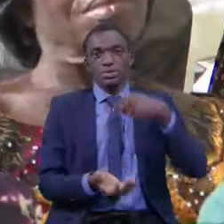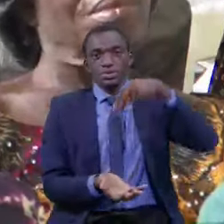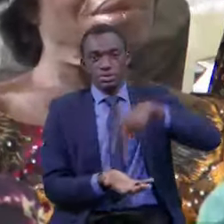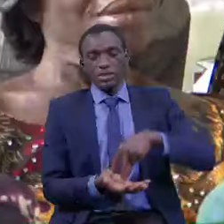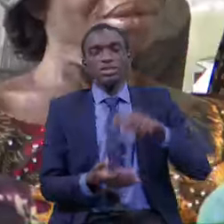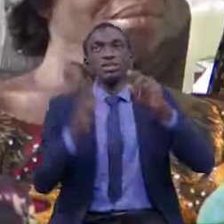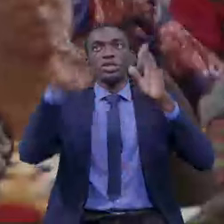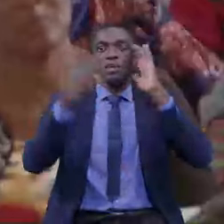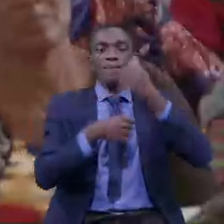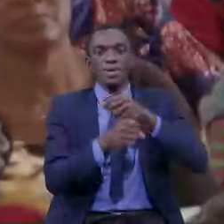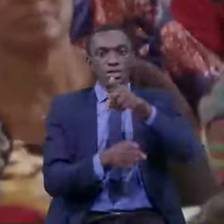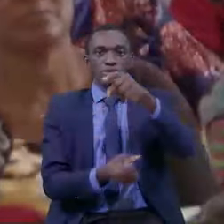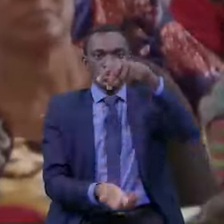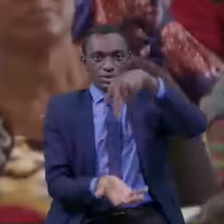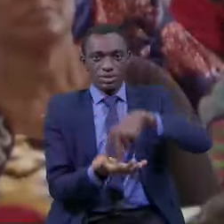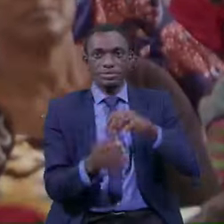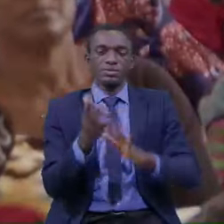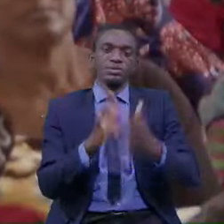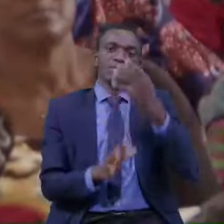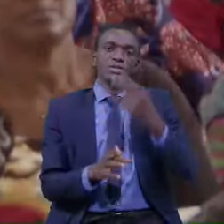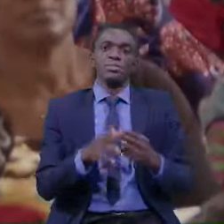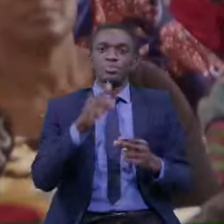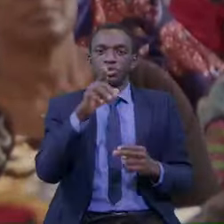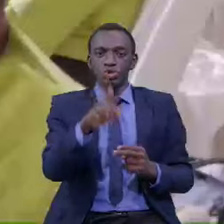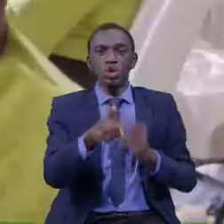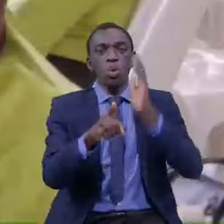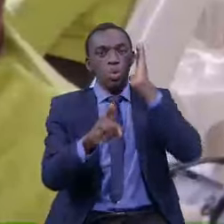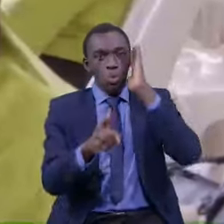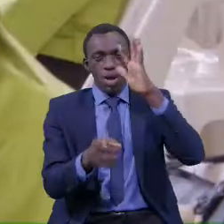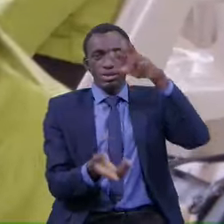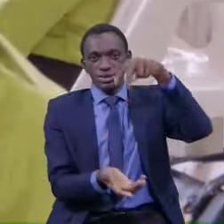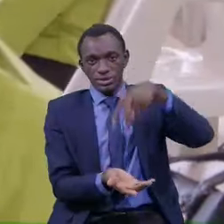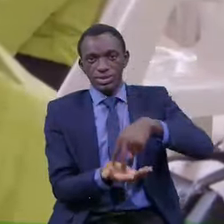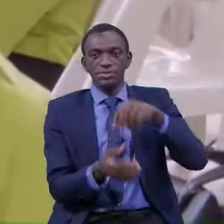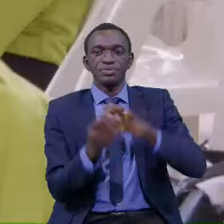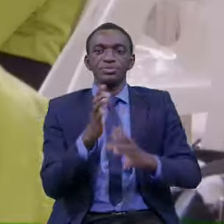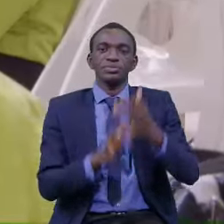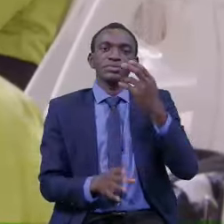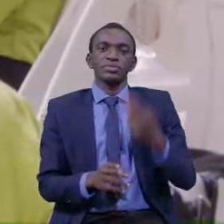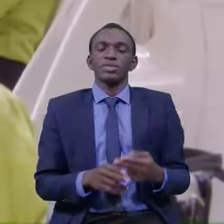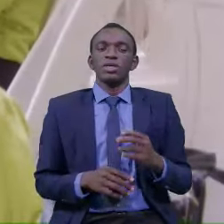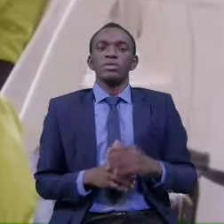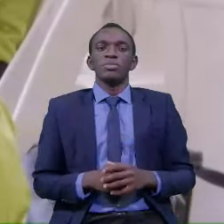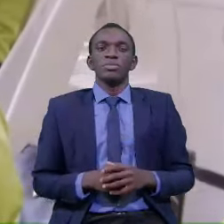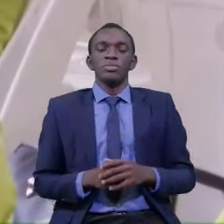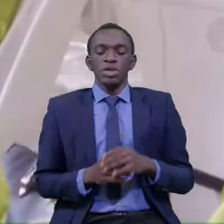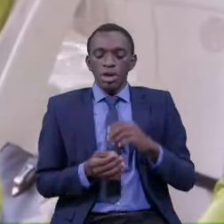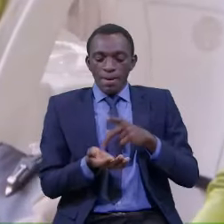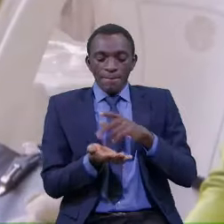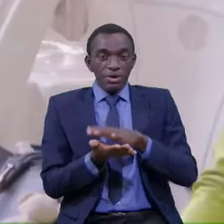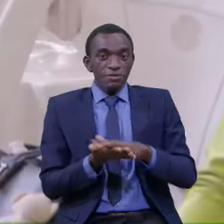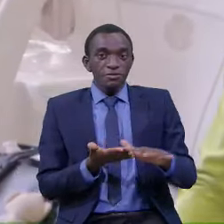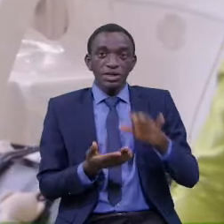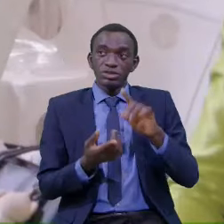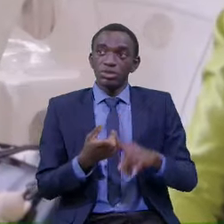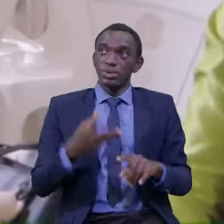will stand. You will stand. And purify unto himself a